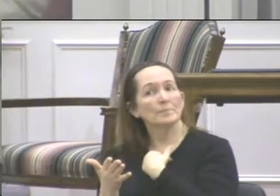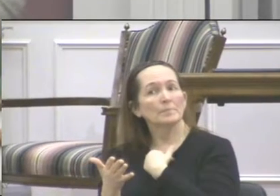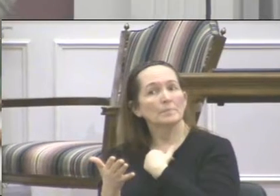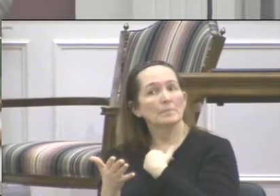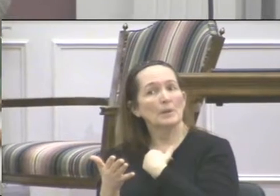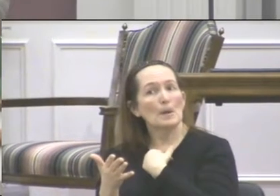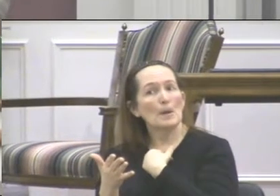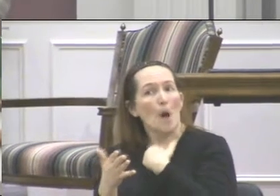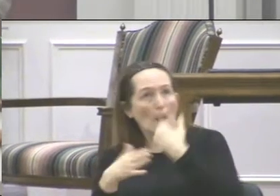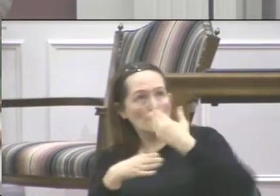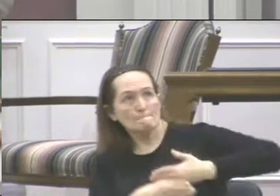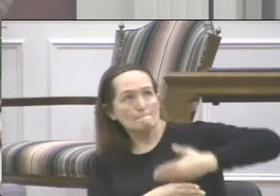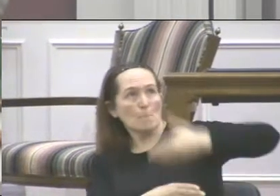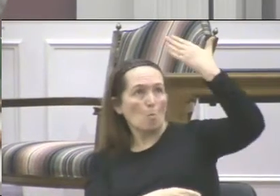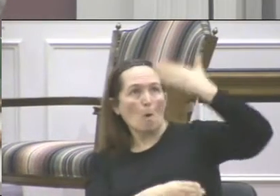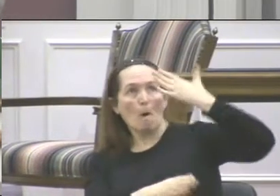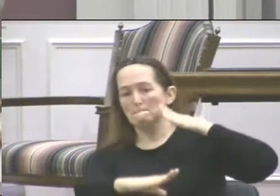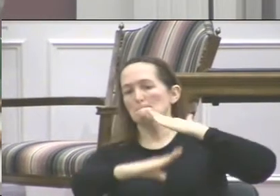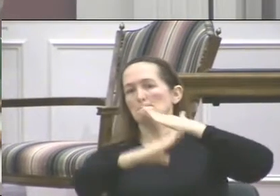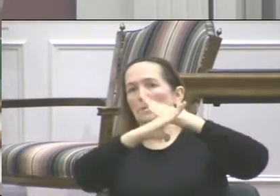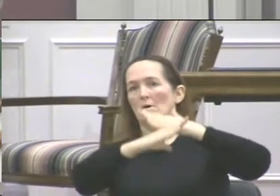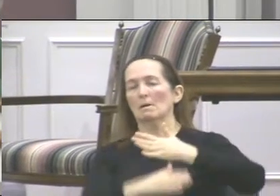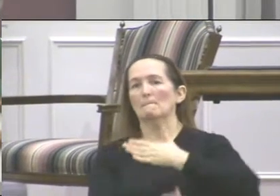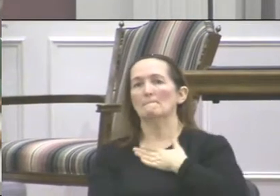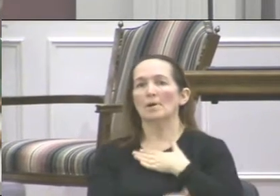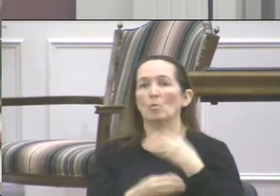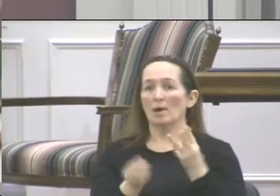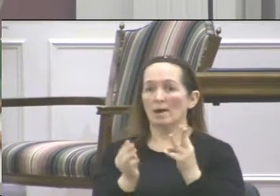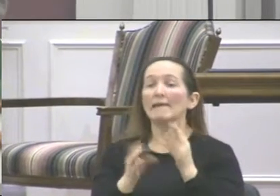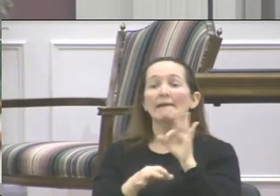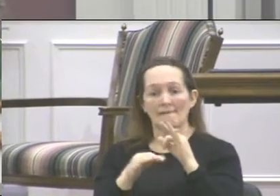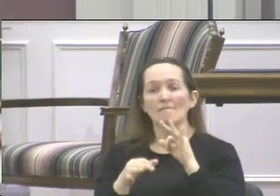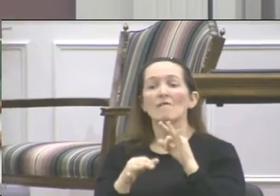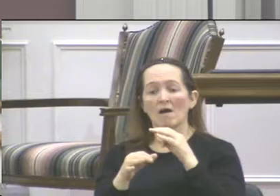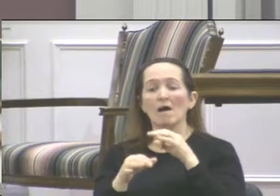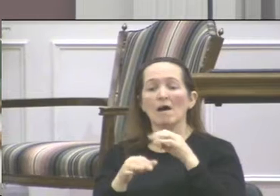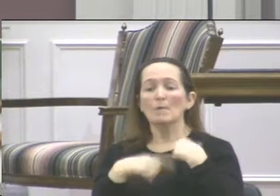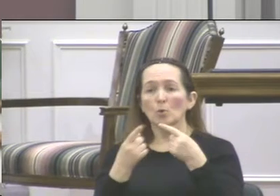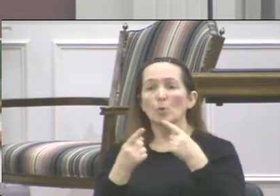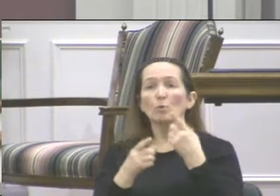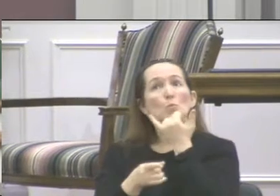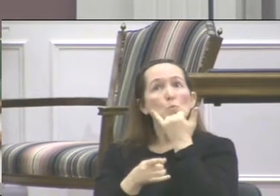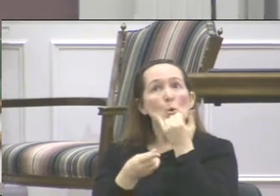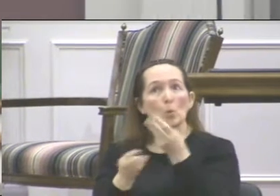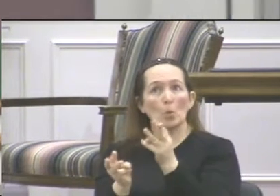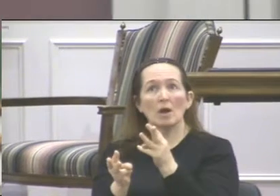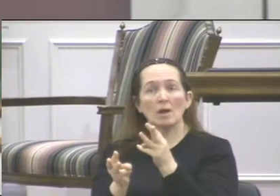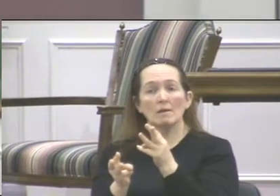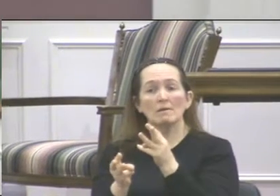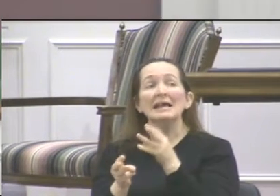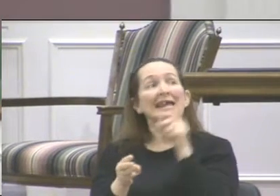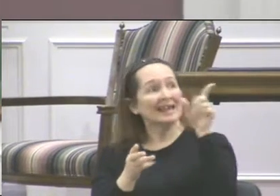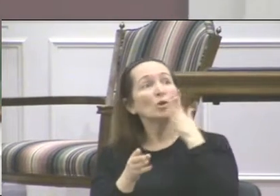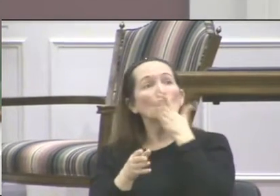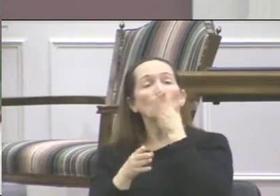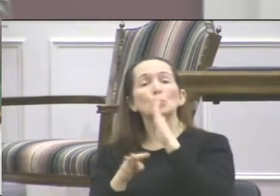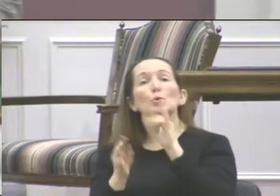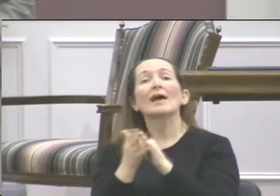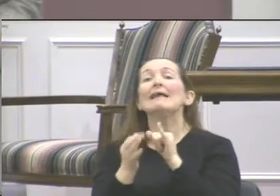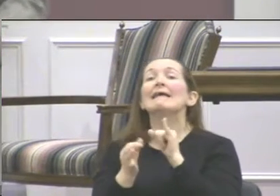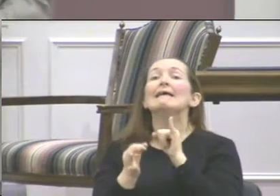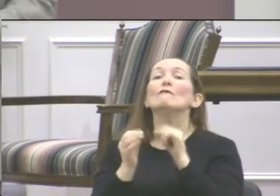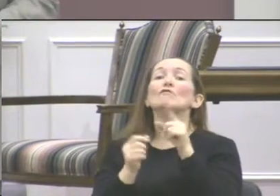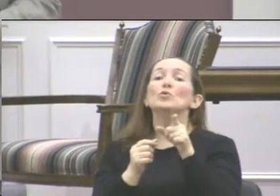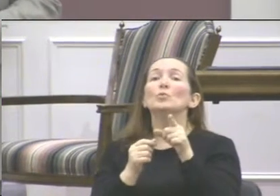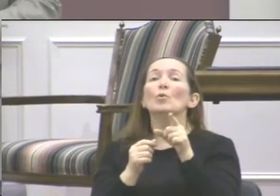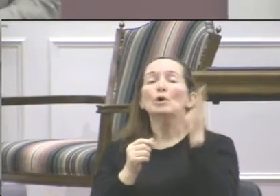He'll put a wall up and block my way. See, God will do that. If you're